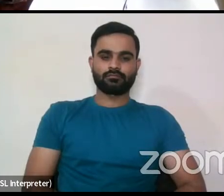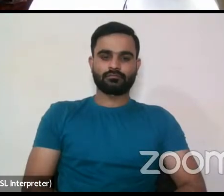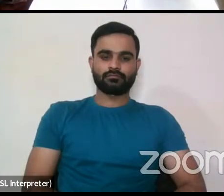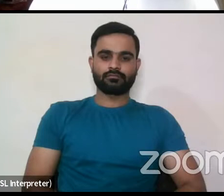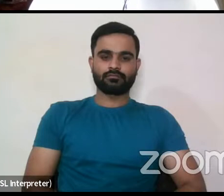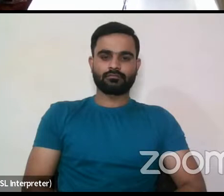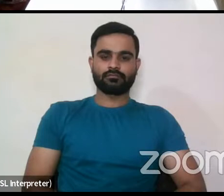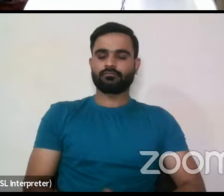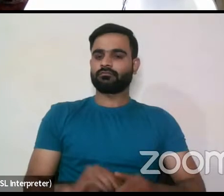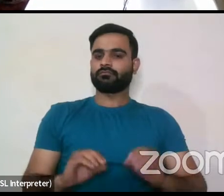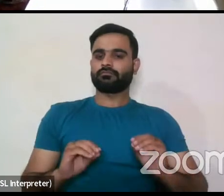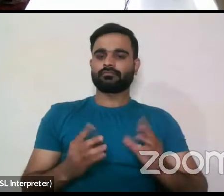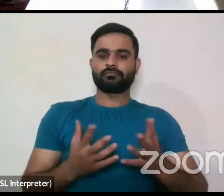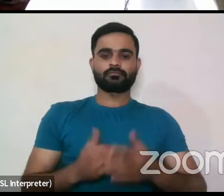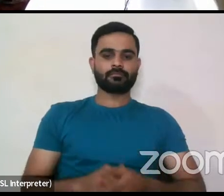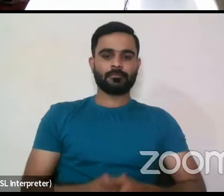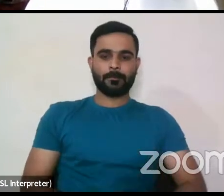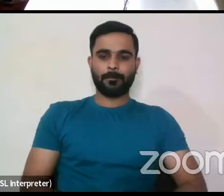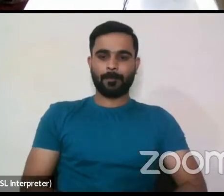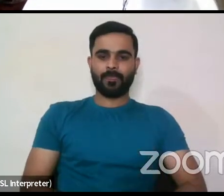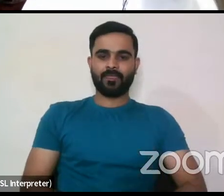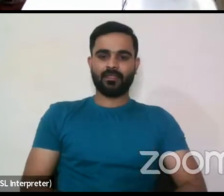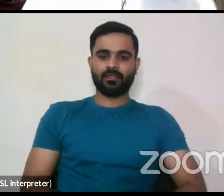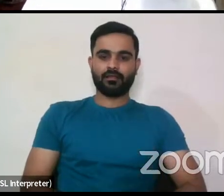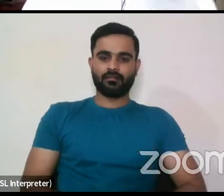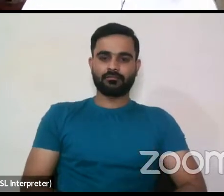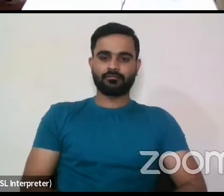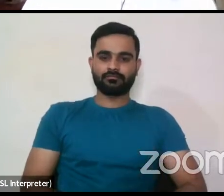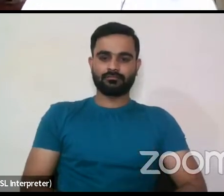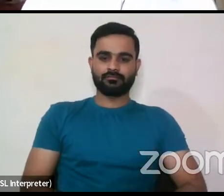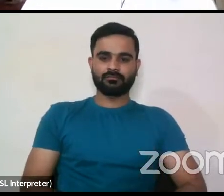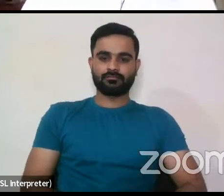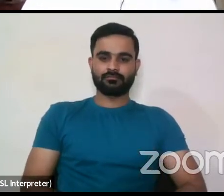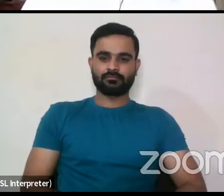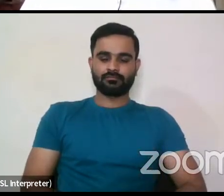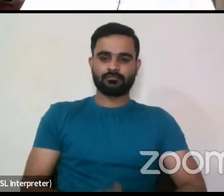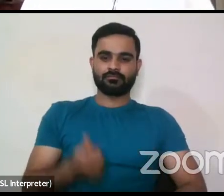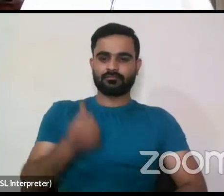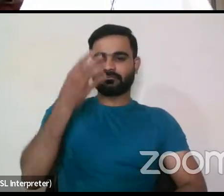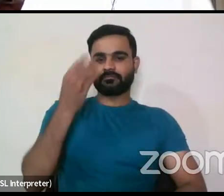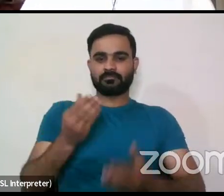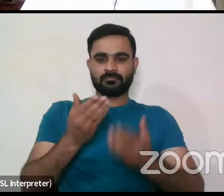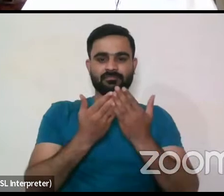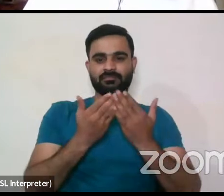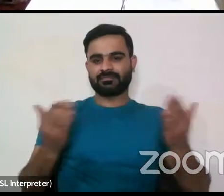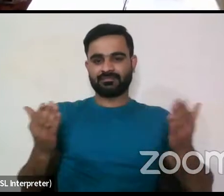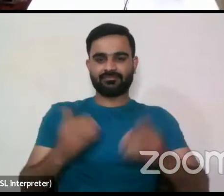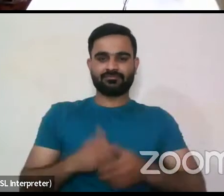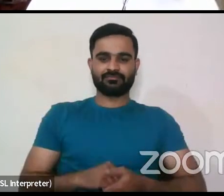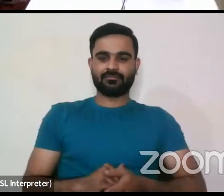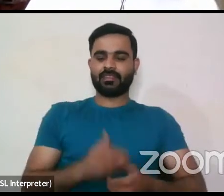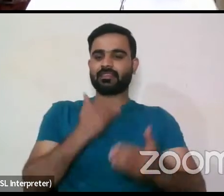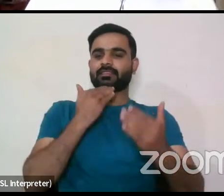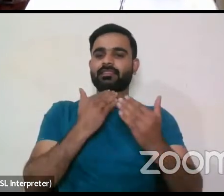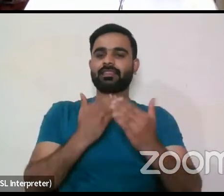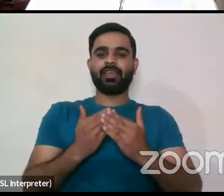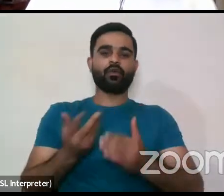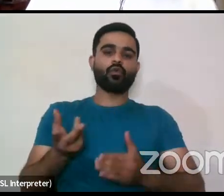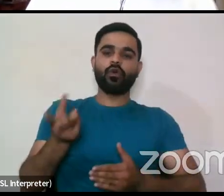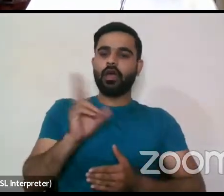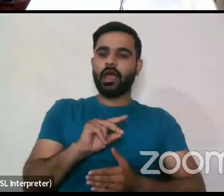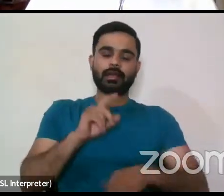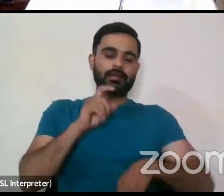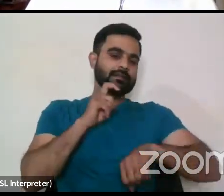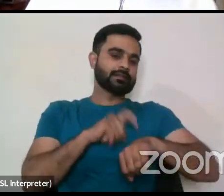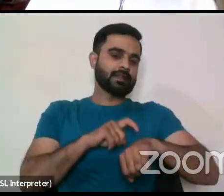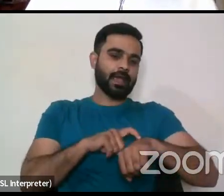Done. You can start. Thanks, Kisha. Good evening, everyone. Thank you again for making the time